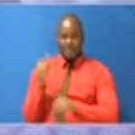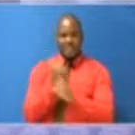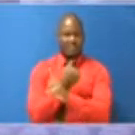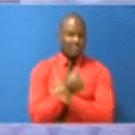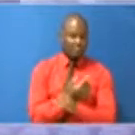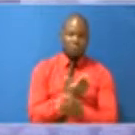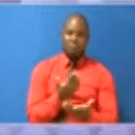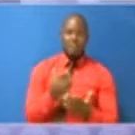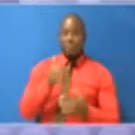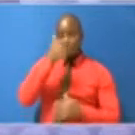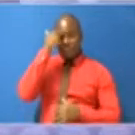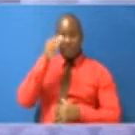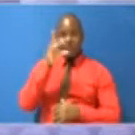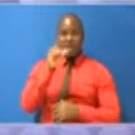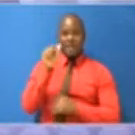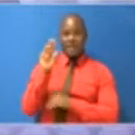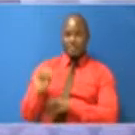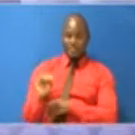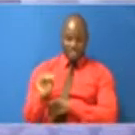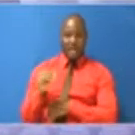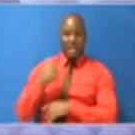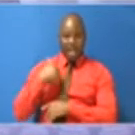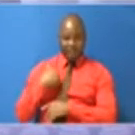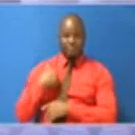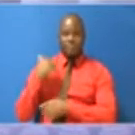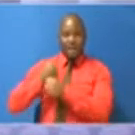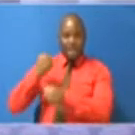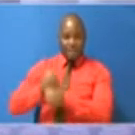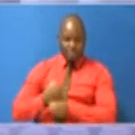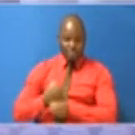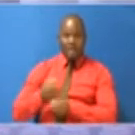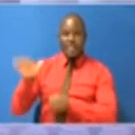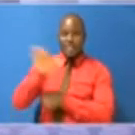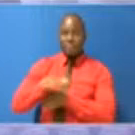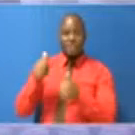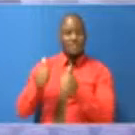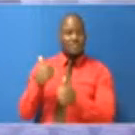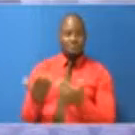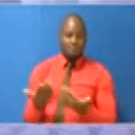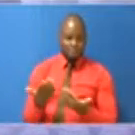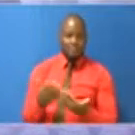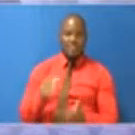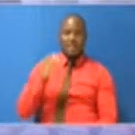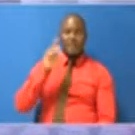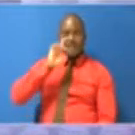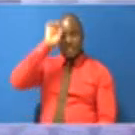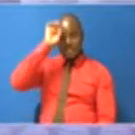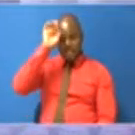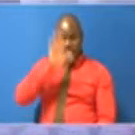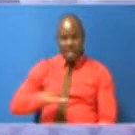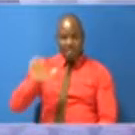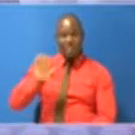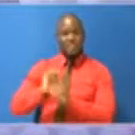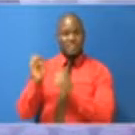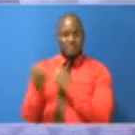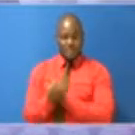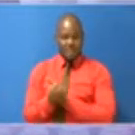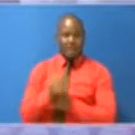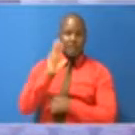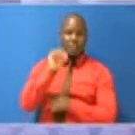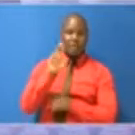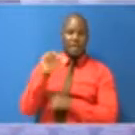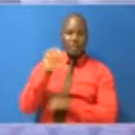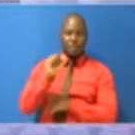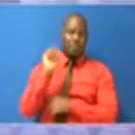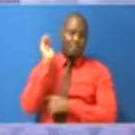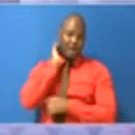stealing because dams have to be done in places like ecosystem maragua